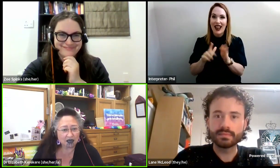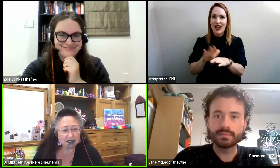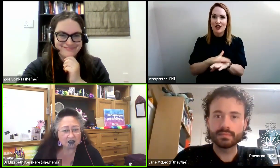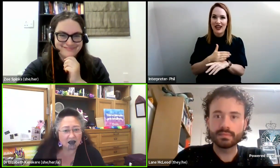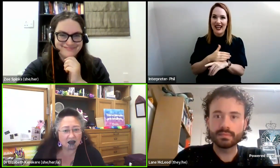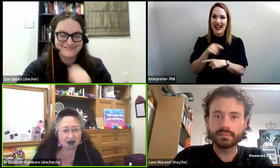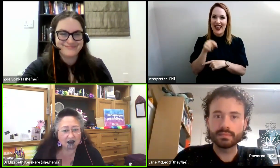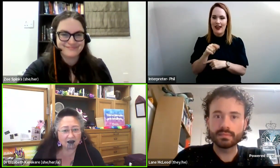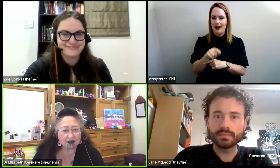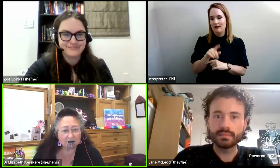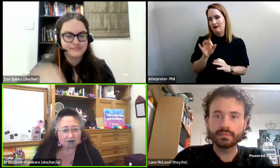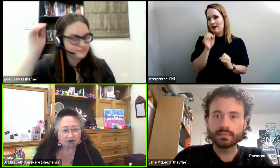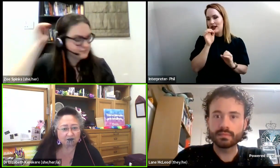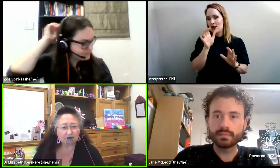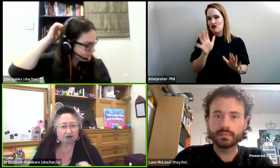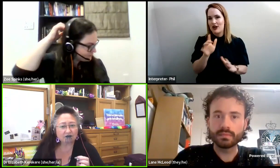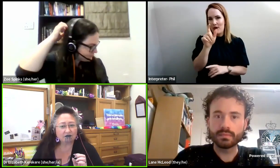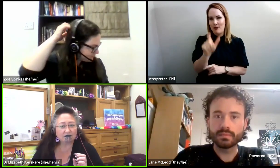in this space.